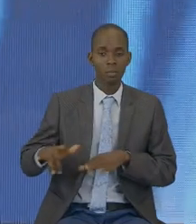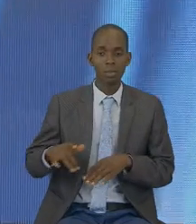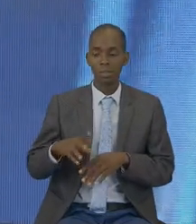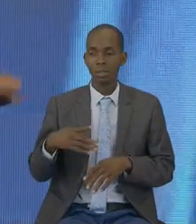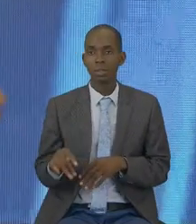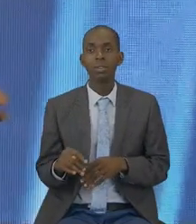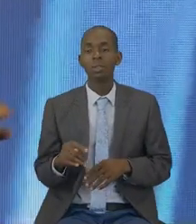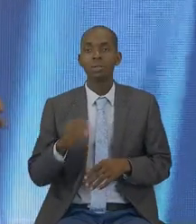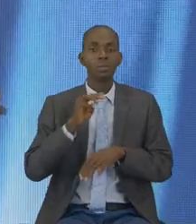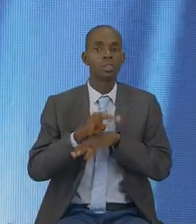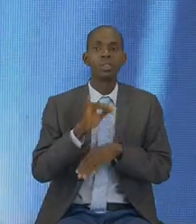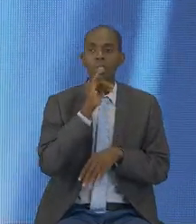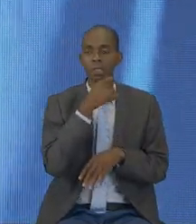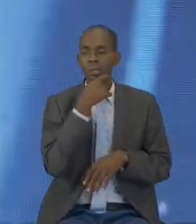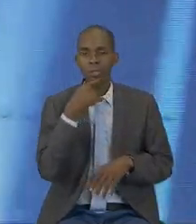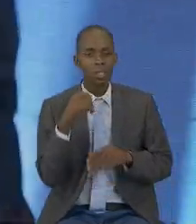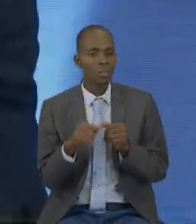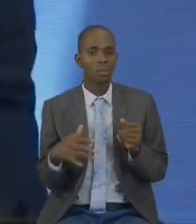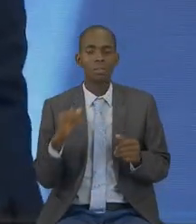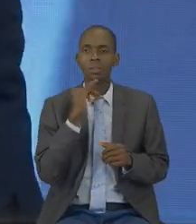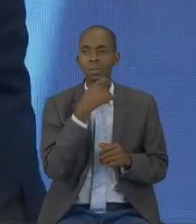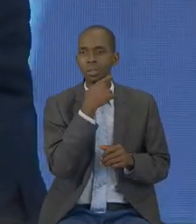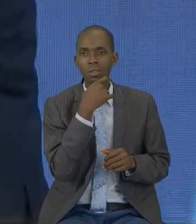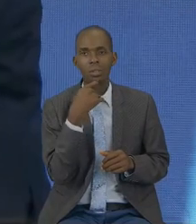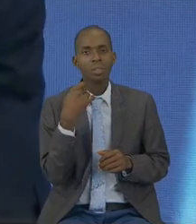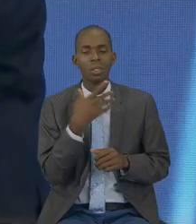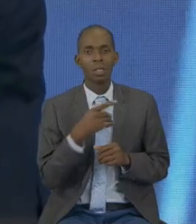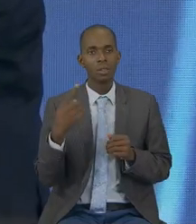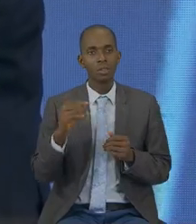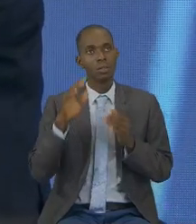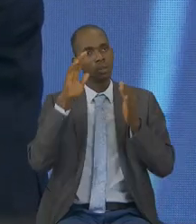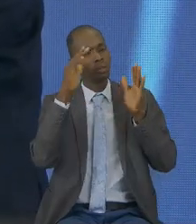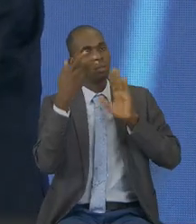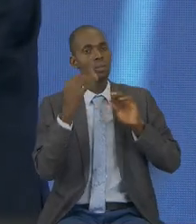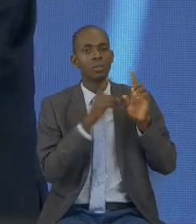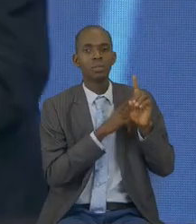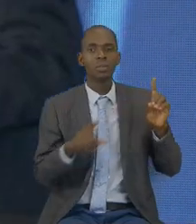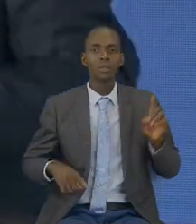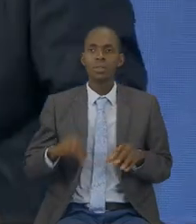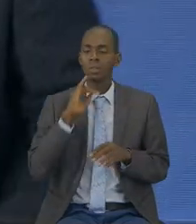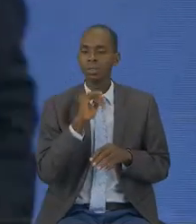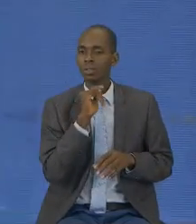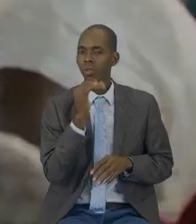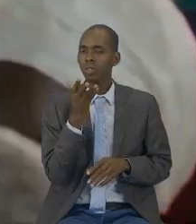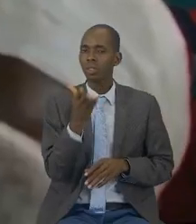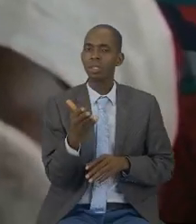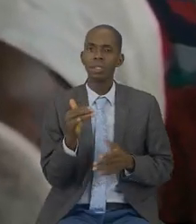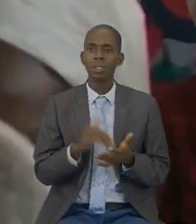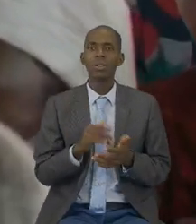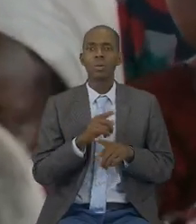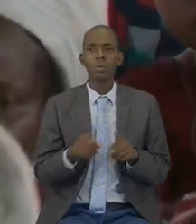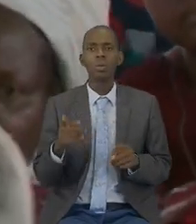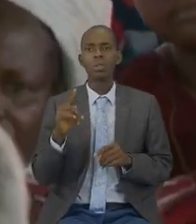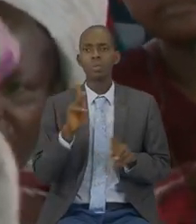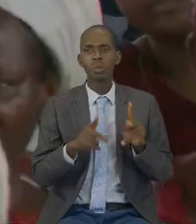ministry is dry, everything is dry, and the presence of the Lord is not visible there. But they say, the people